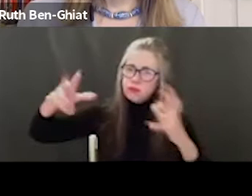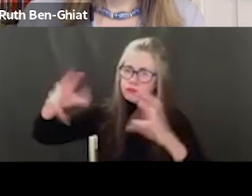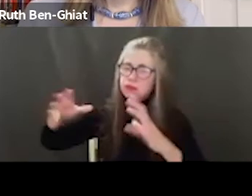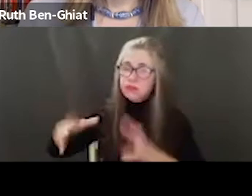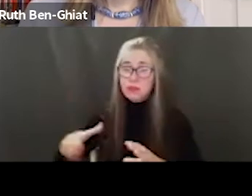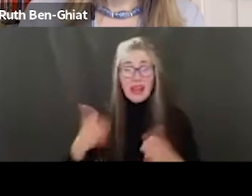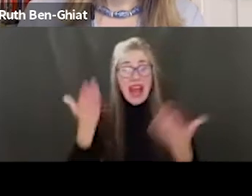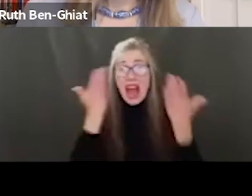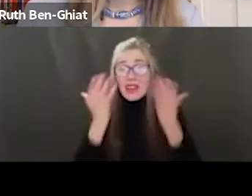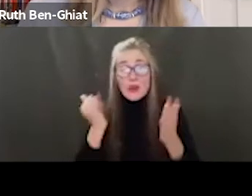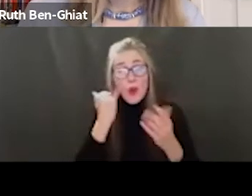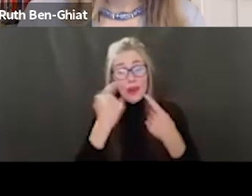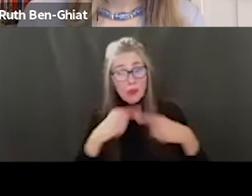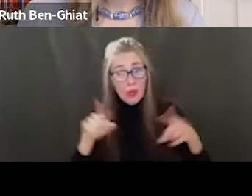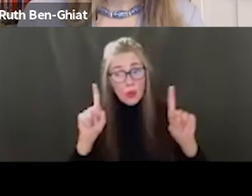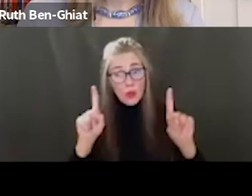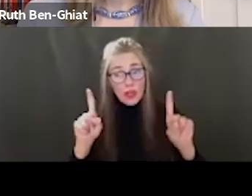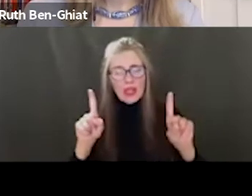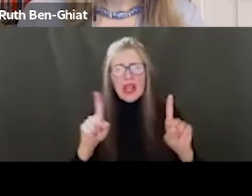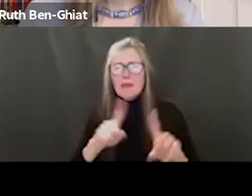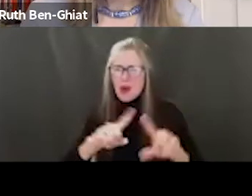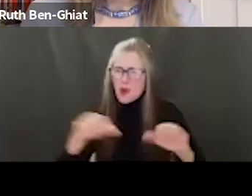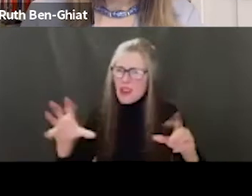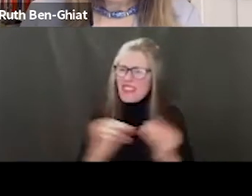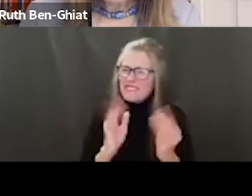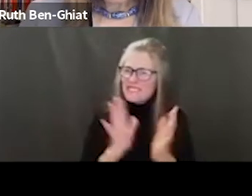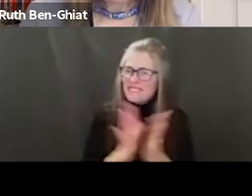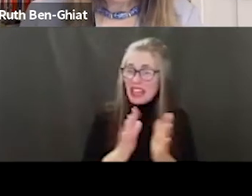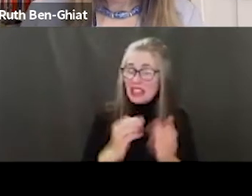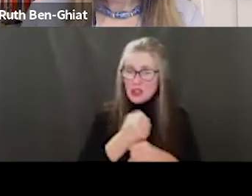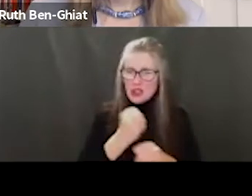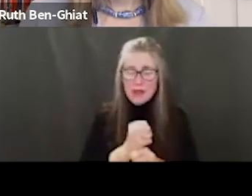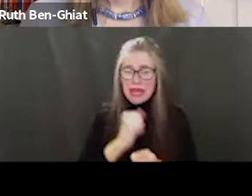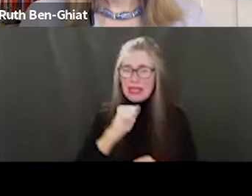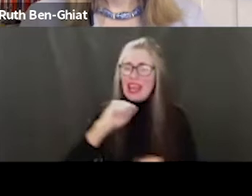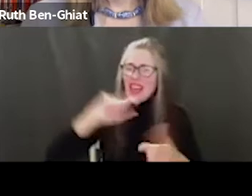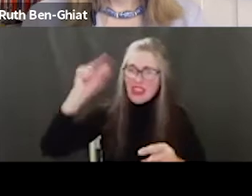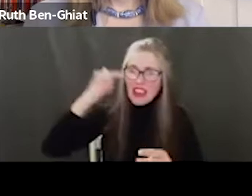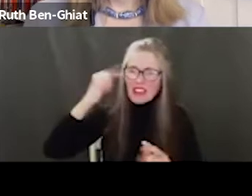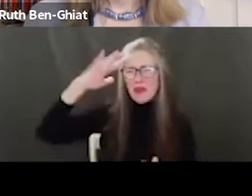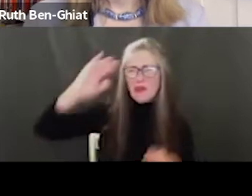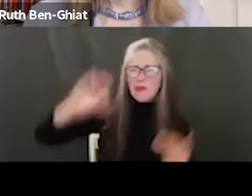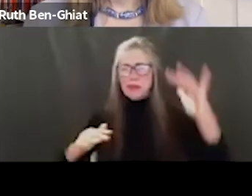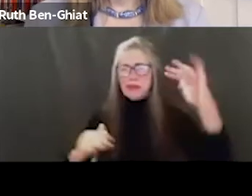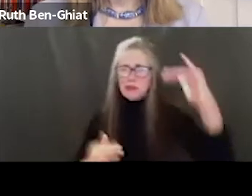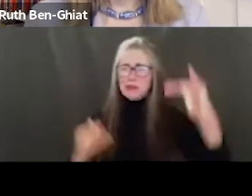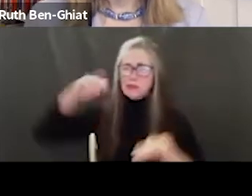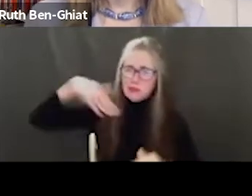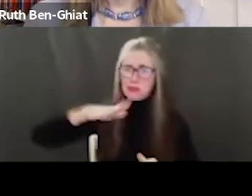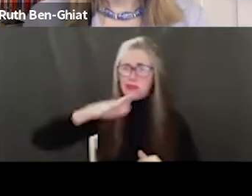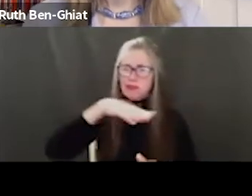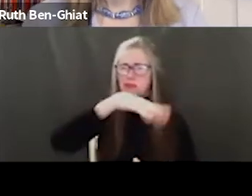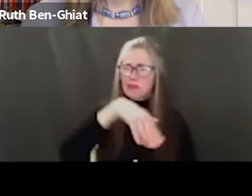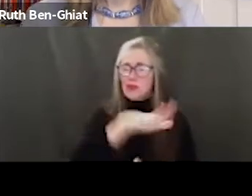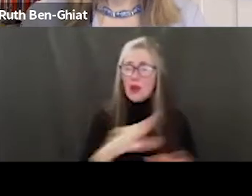but also with acts of violence to create a situation of instability. And this will create more appetite for